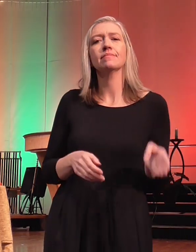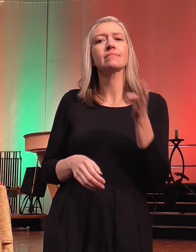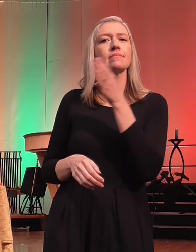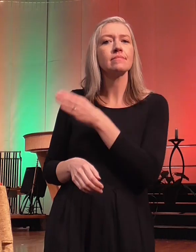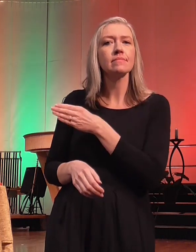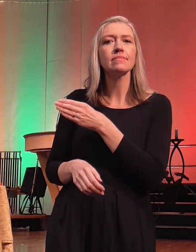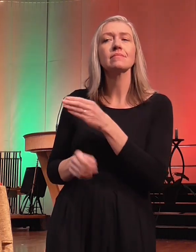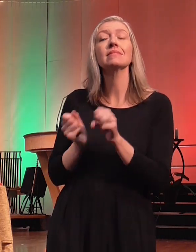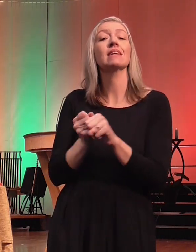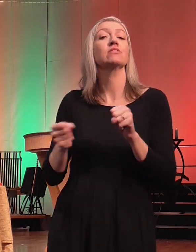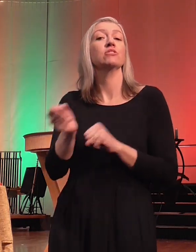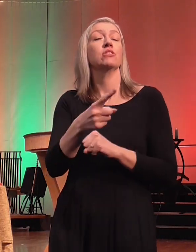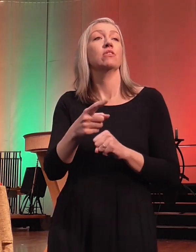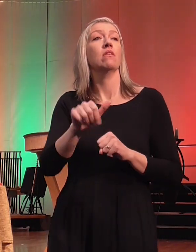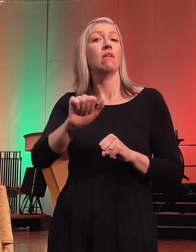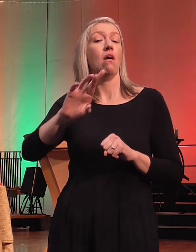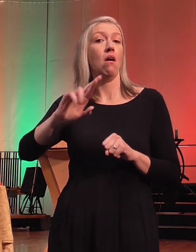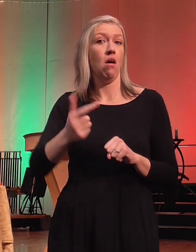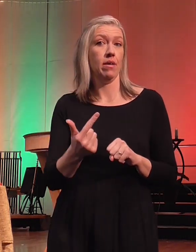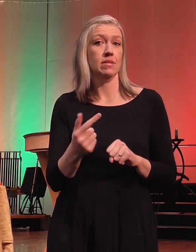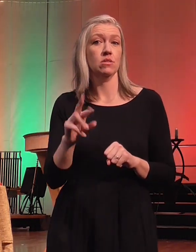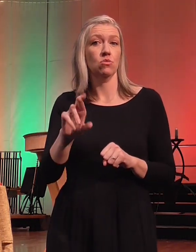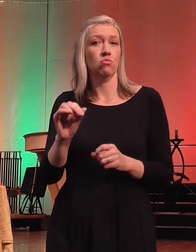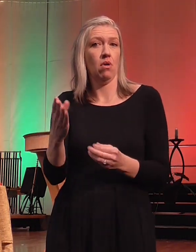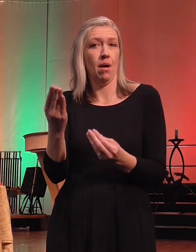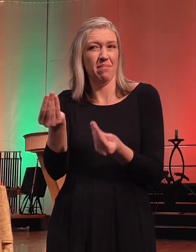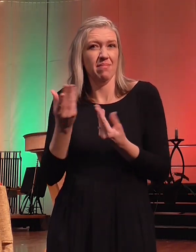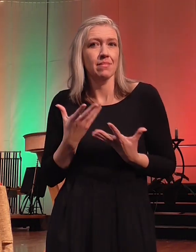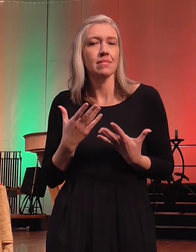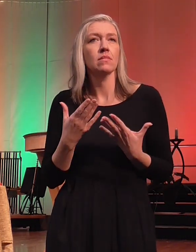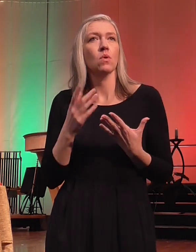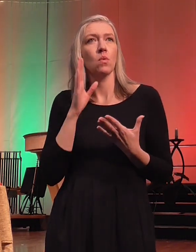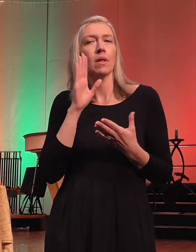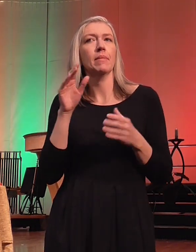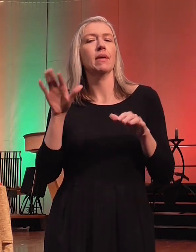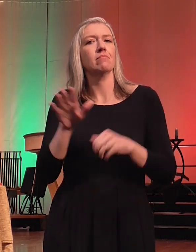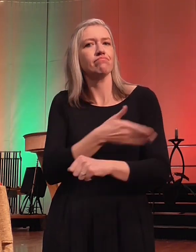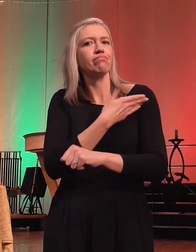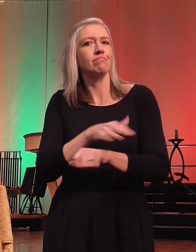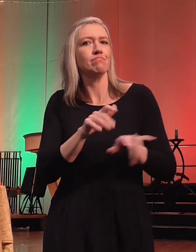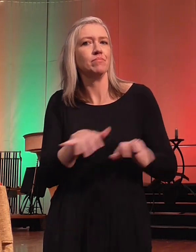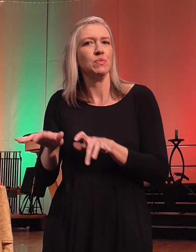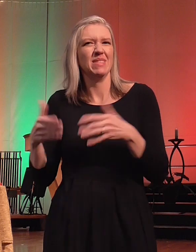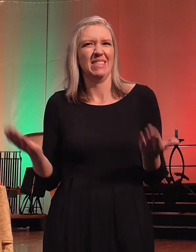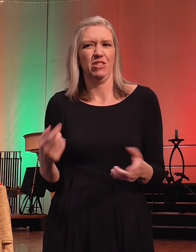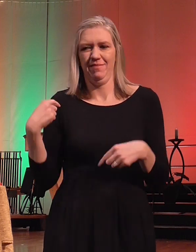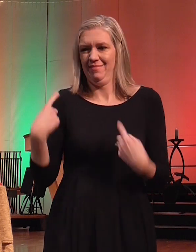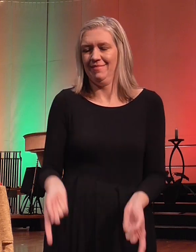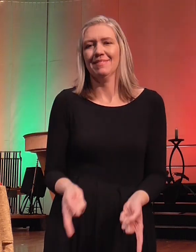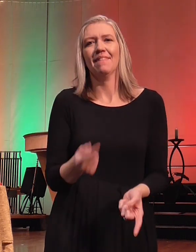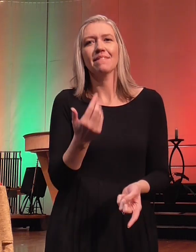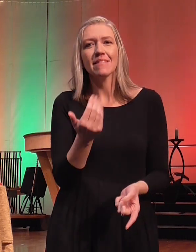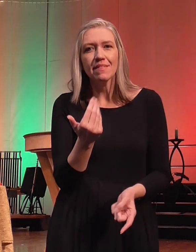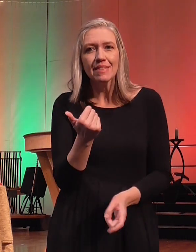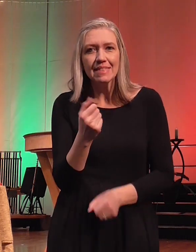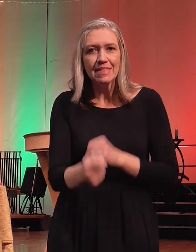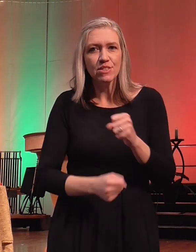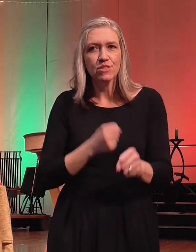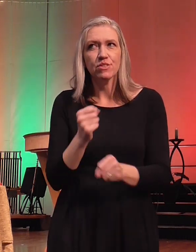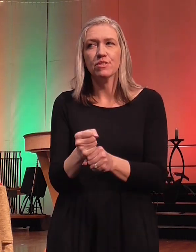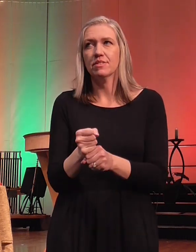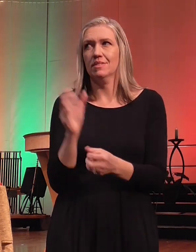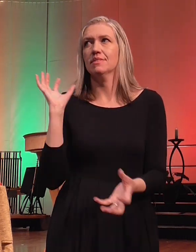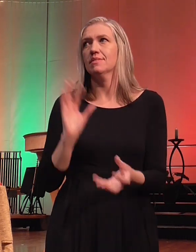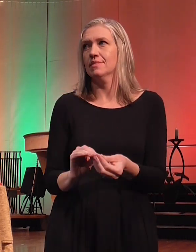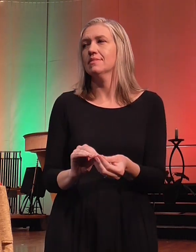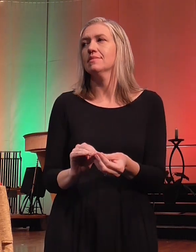Next August, Rob tells me he will have been playing music here for 15 years. And I'm